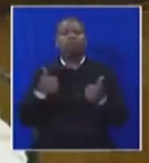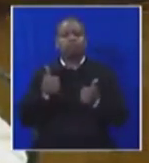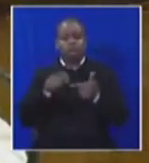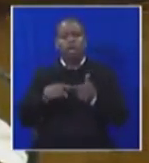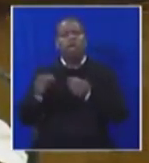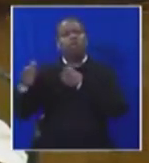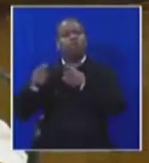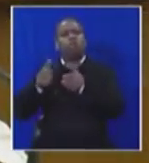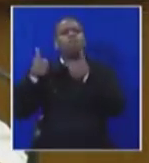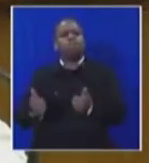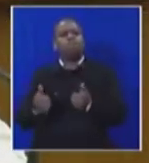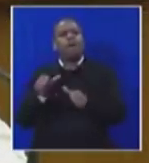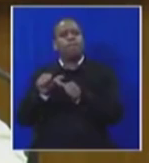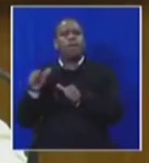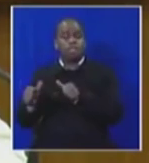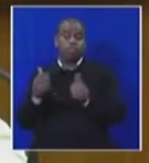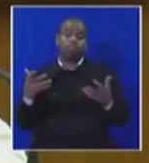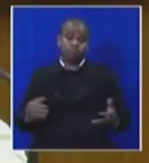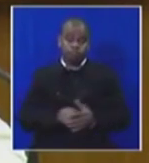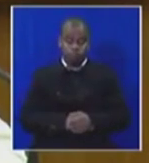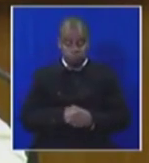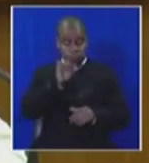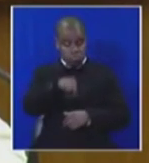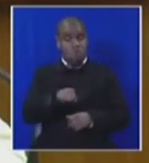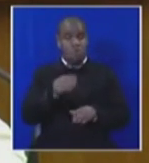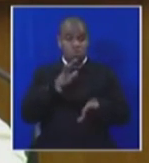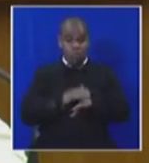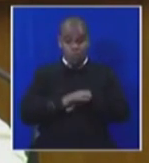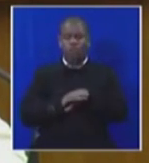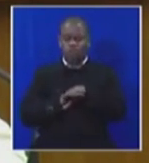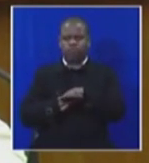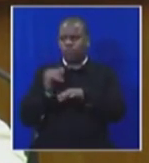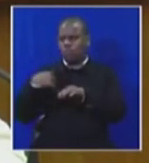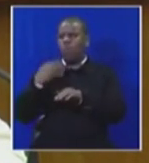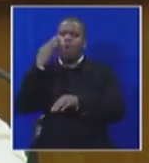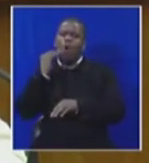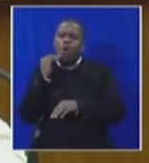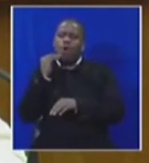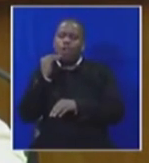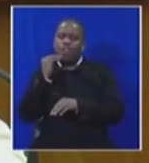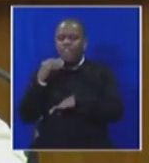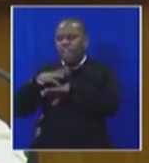ANC has shown through its President's State of the Nation address that it is an out-of-touch old age home that does not care